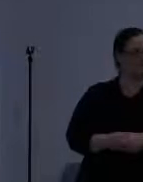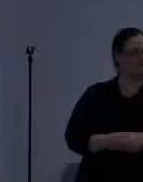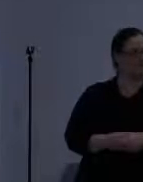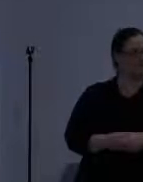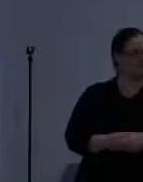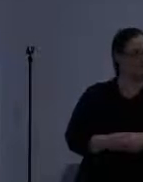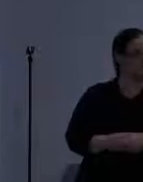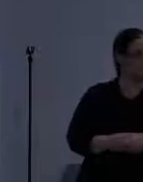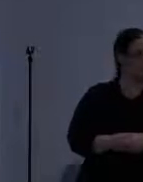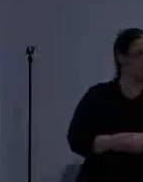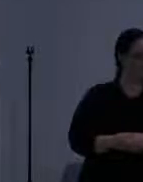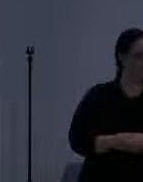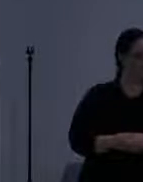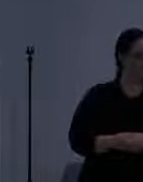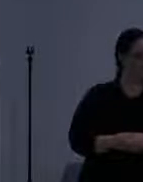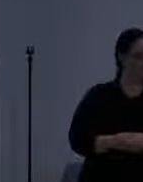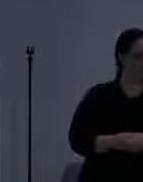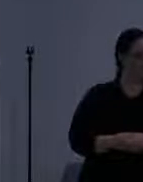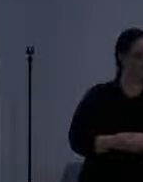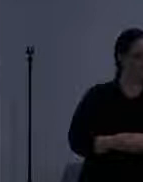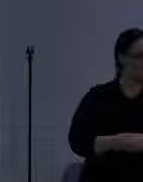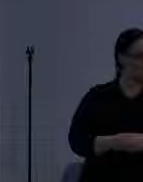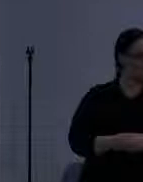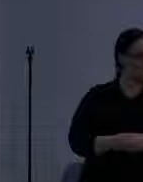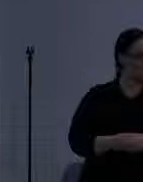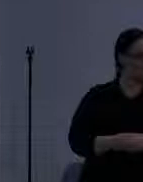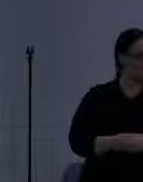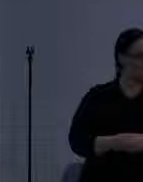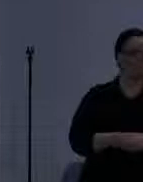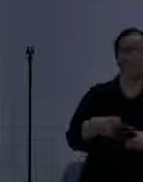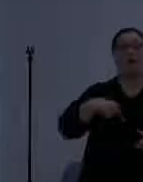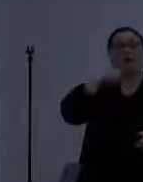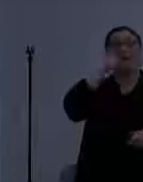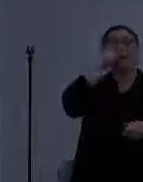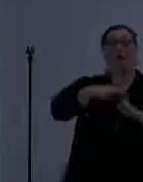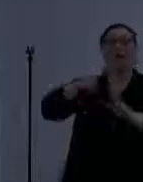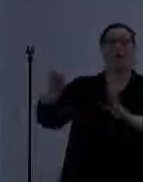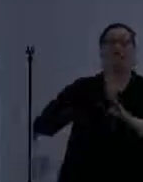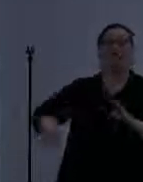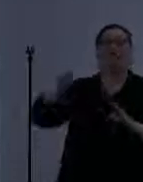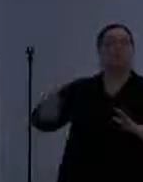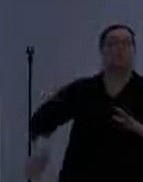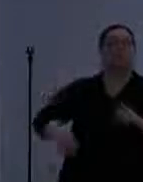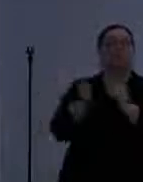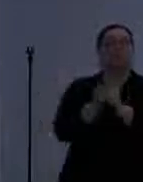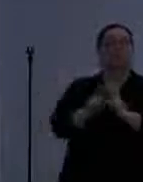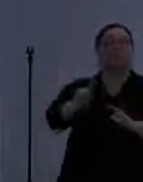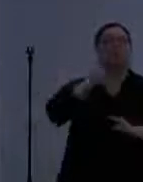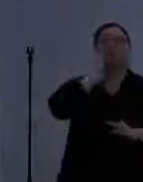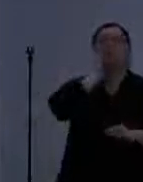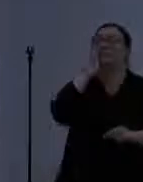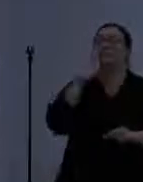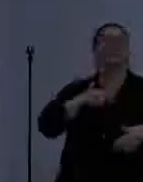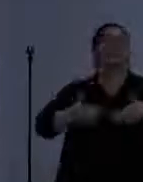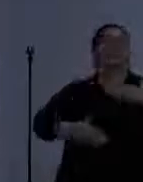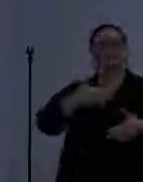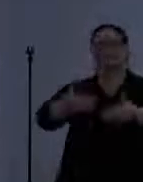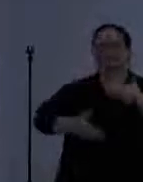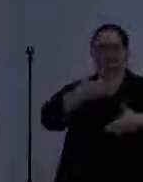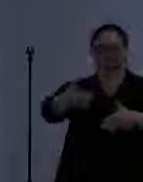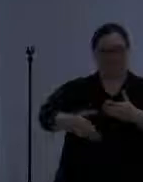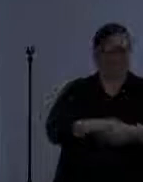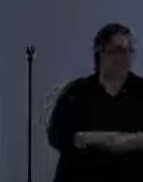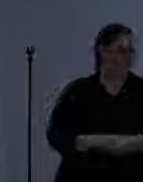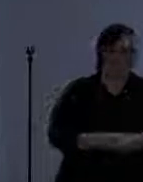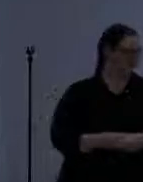So as we go, you're probably going to see me just drop pieces of paper on the ground, but you know what? That's okay.